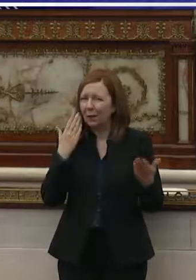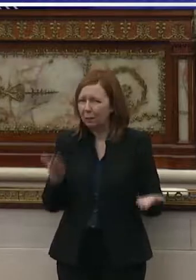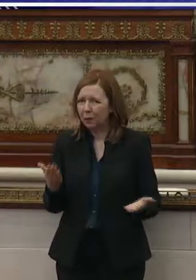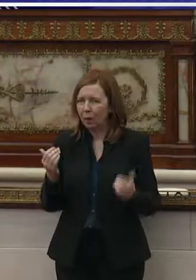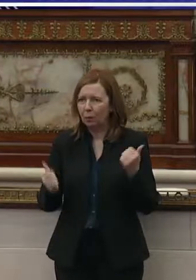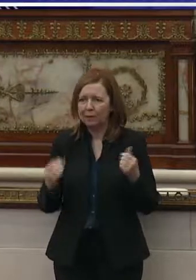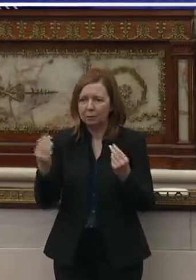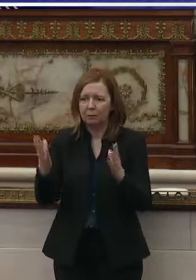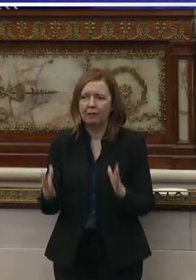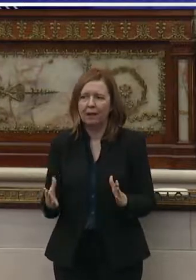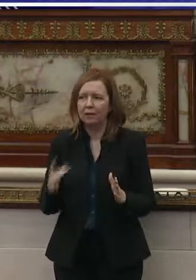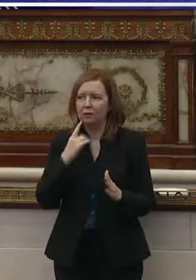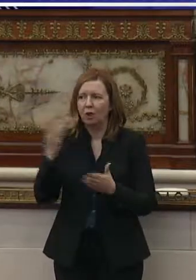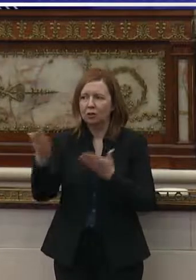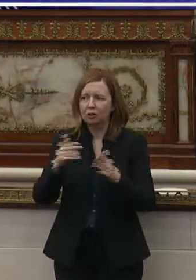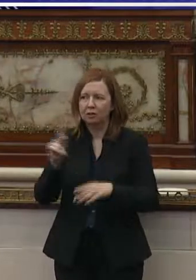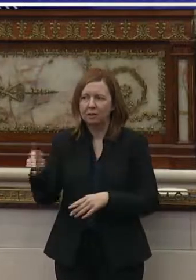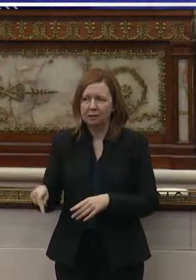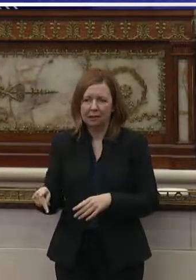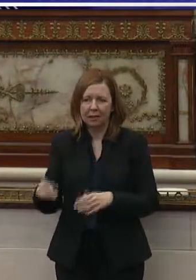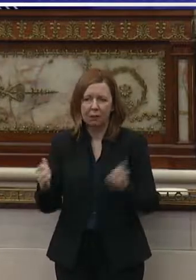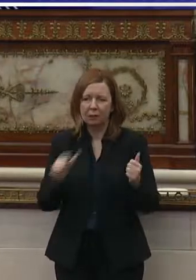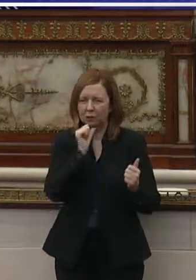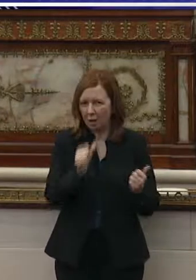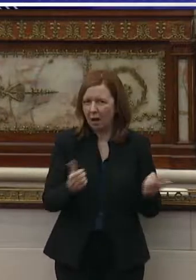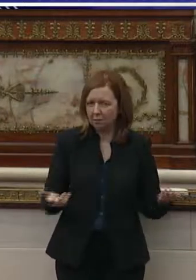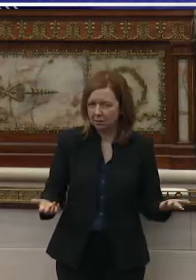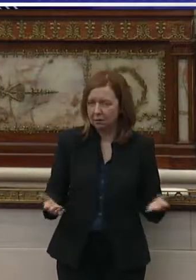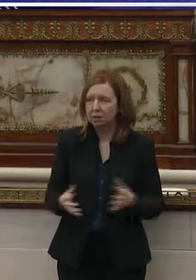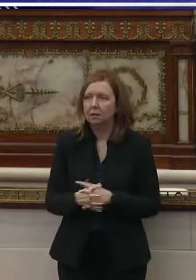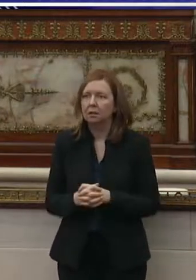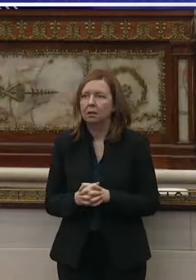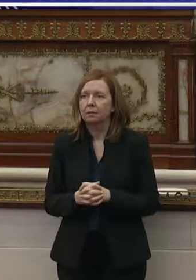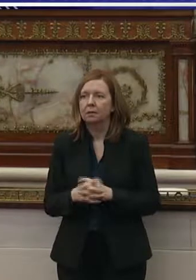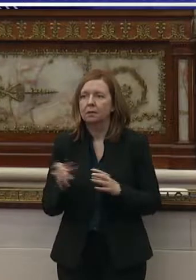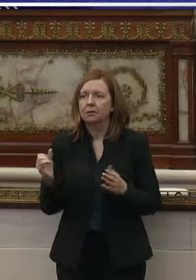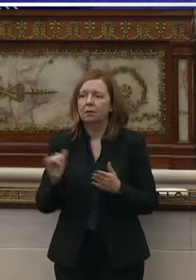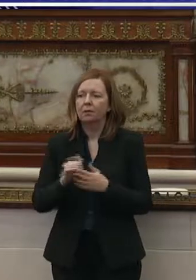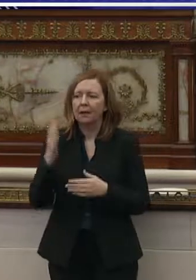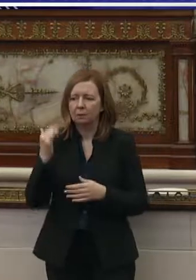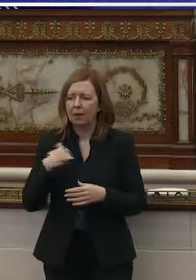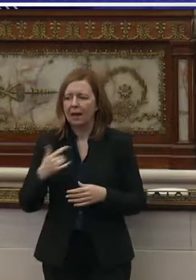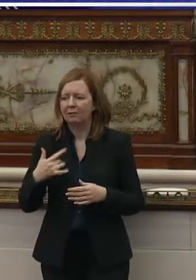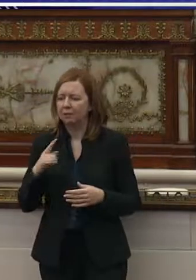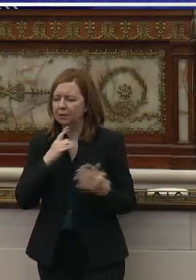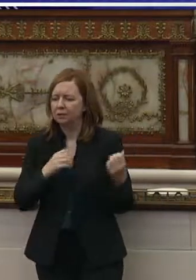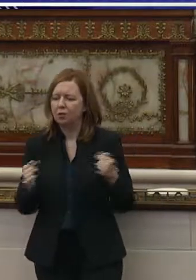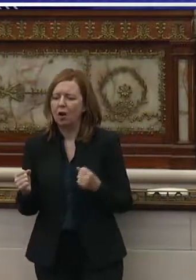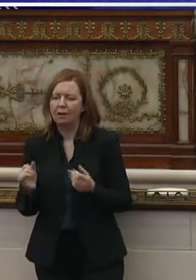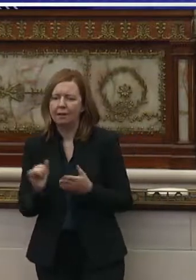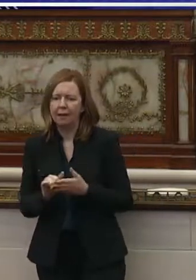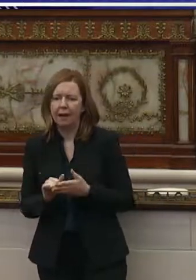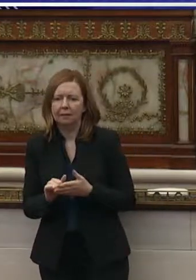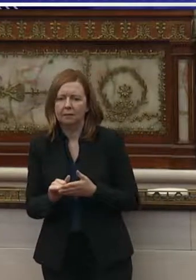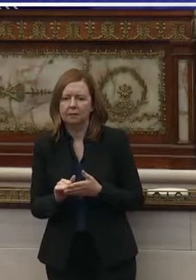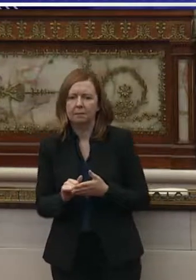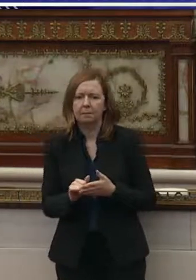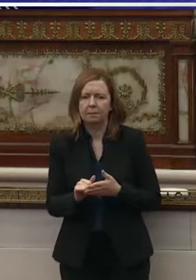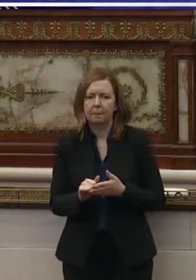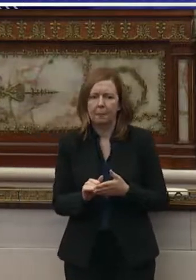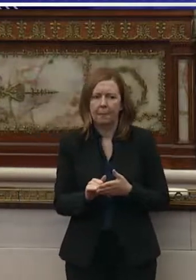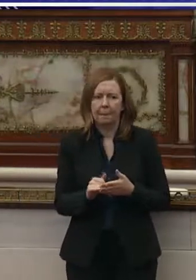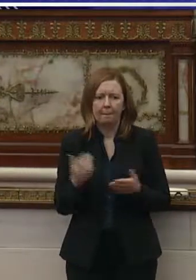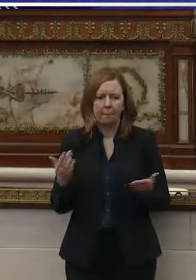which providers are serving Philadelphians and which are not. And so that's why I feel very strongly that it may